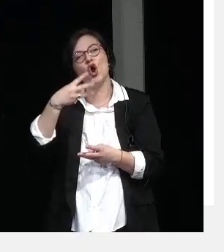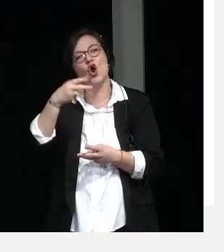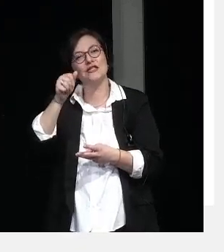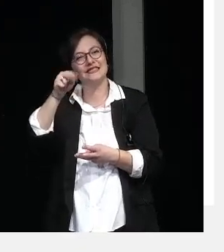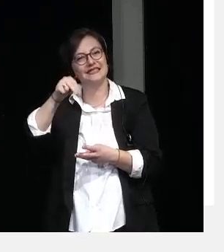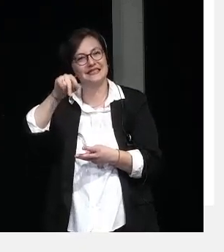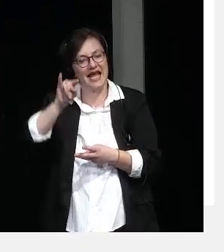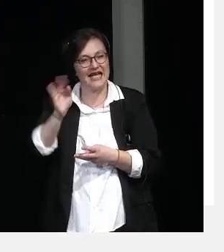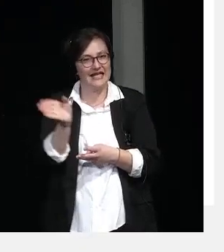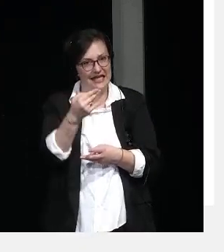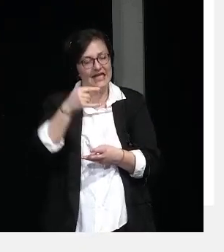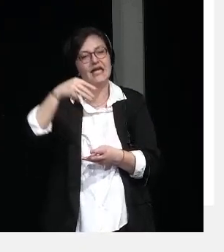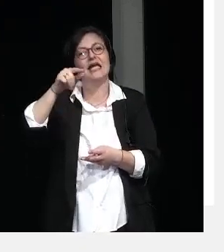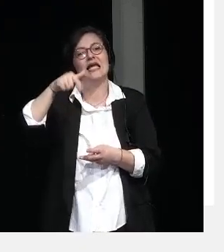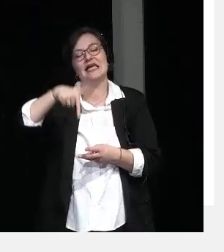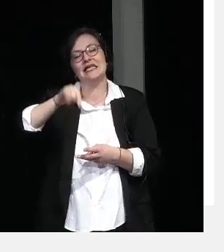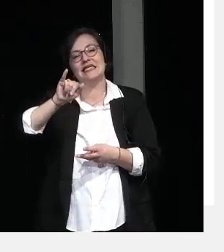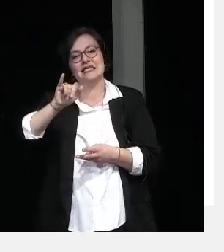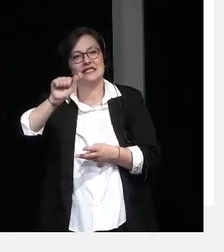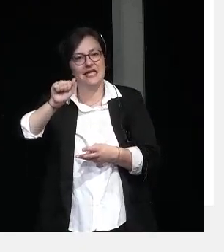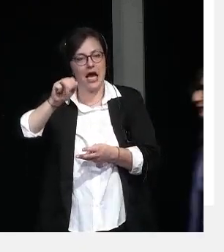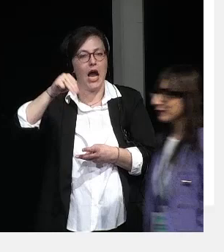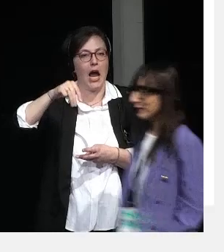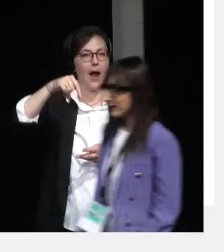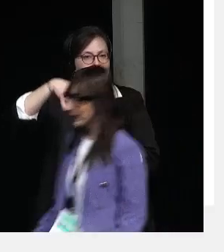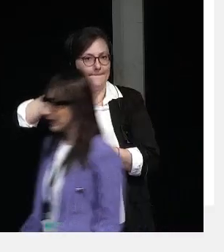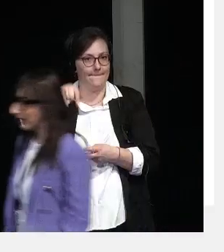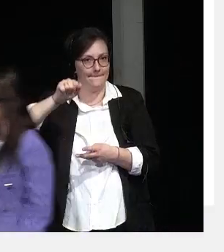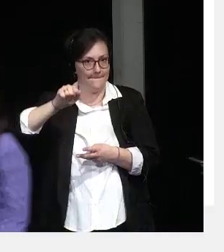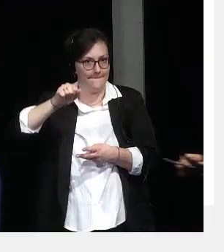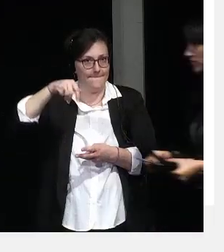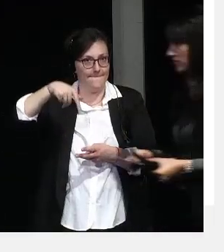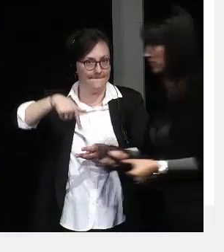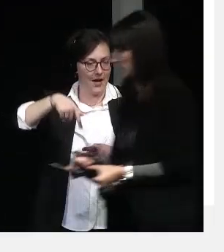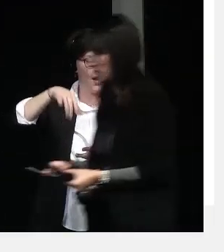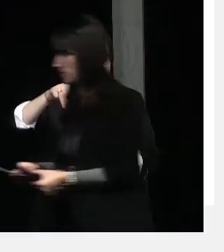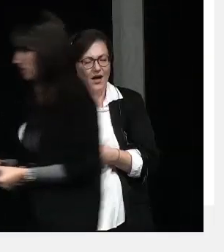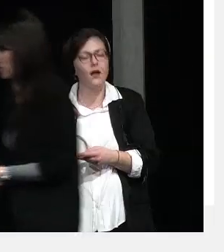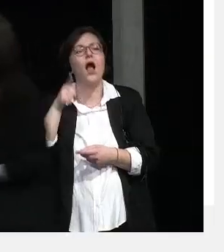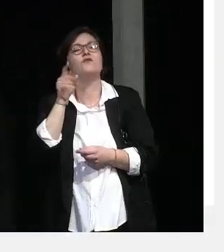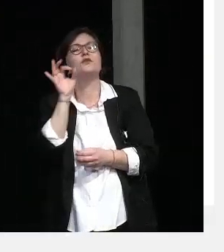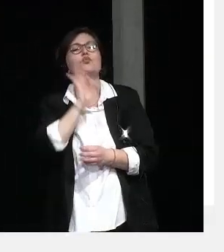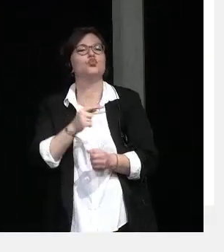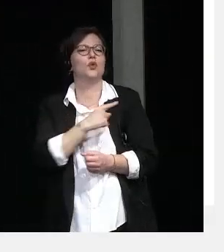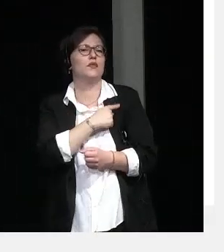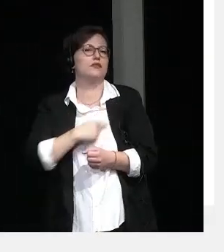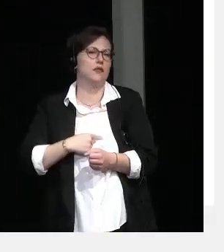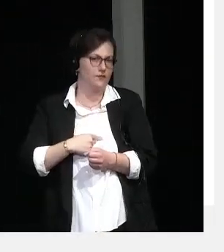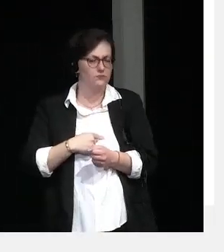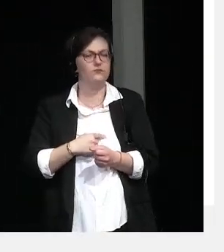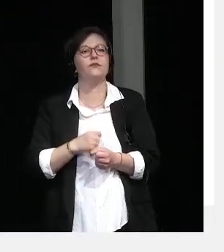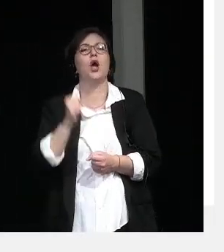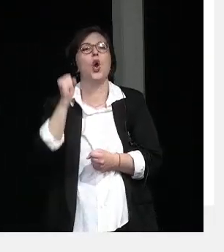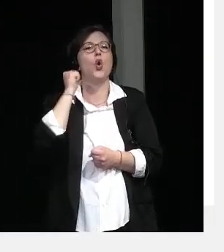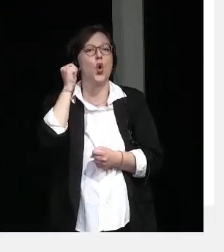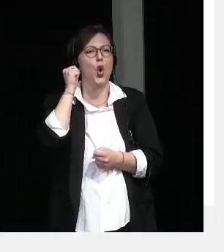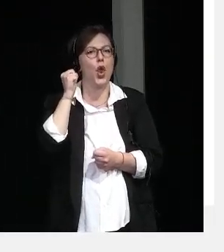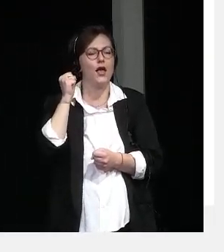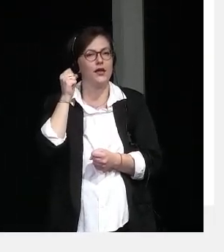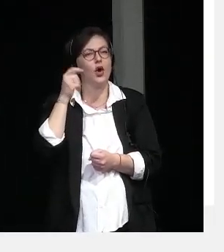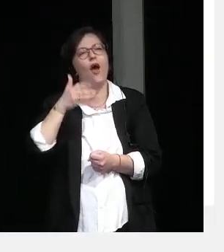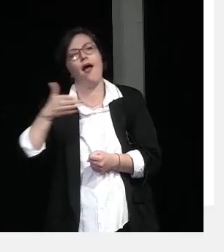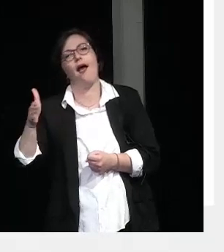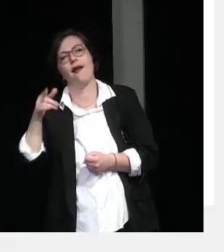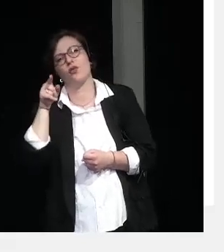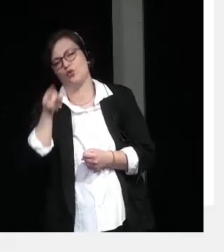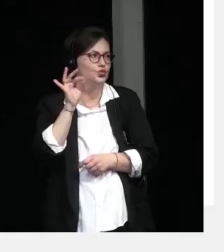by Angelos Vassos, thank you, who's the director of Now Creativity Platform. So, the floor is yours.